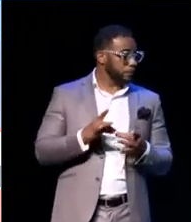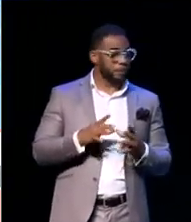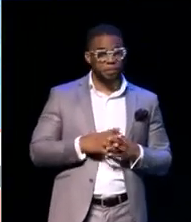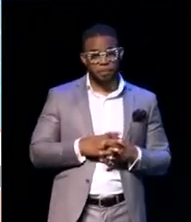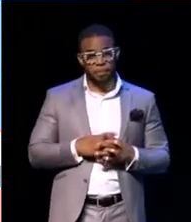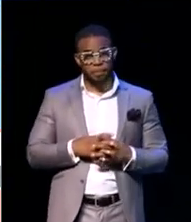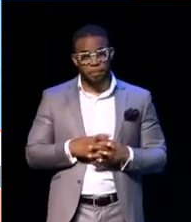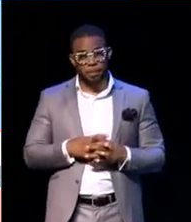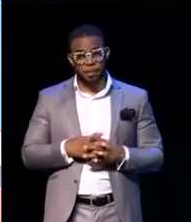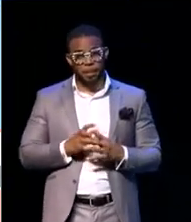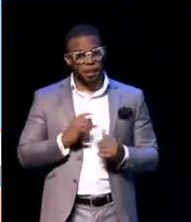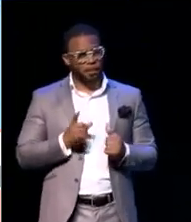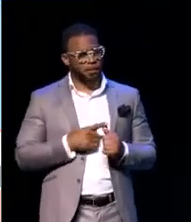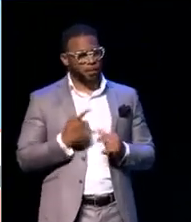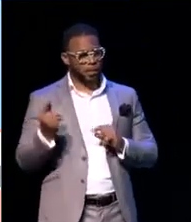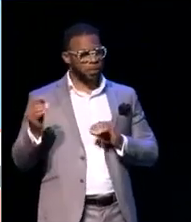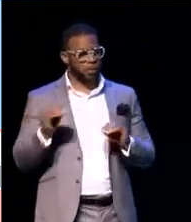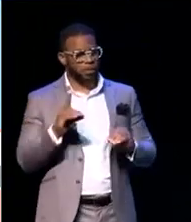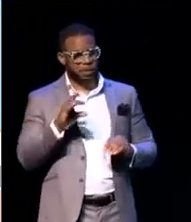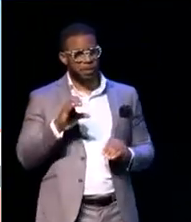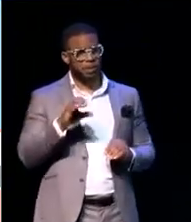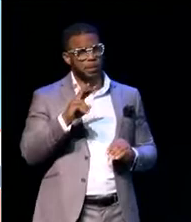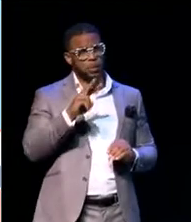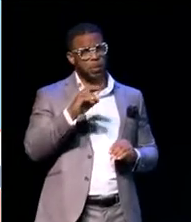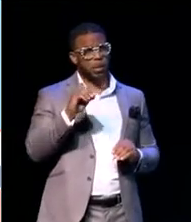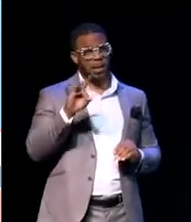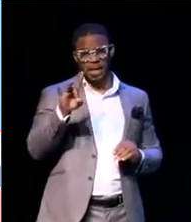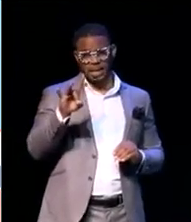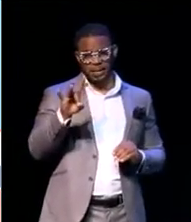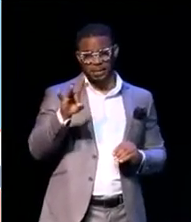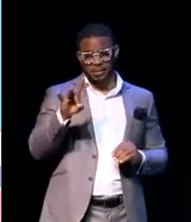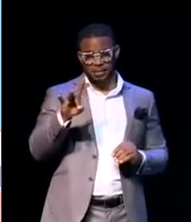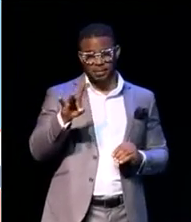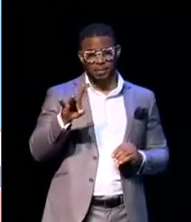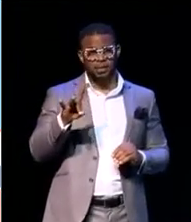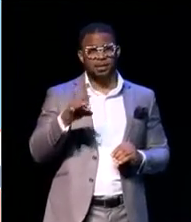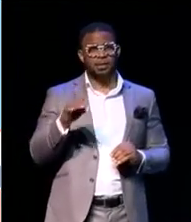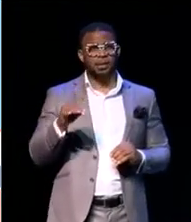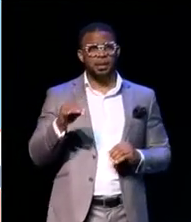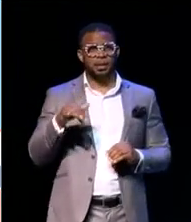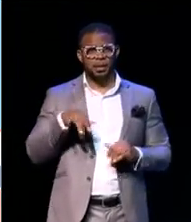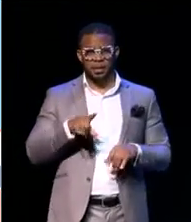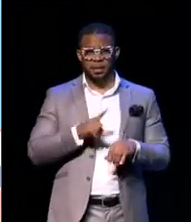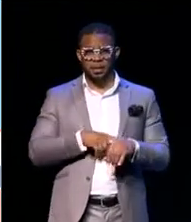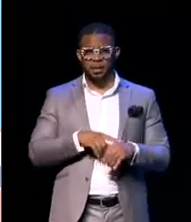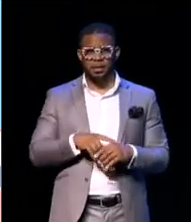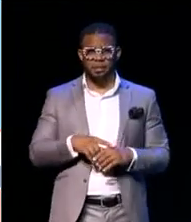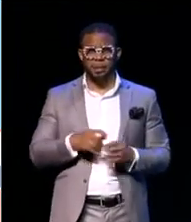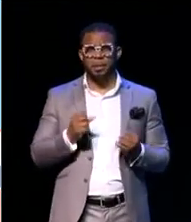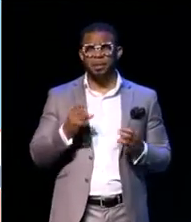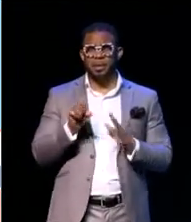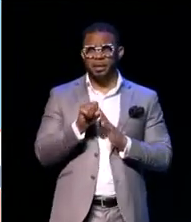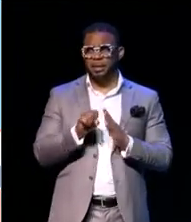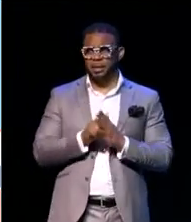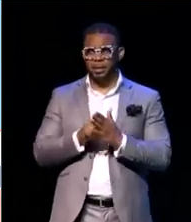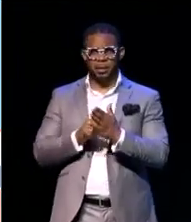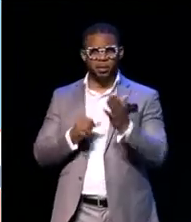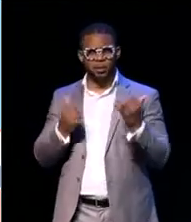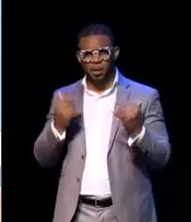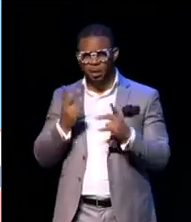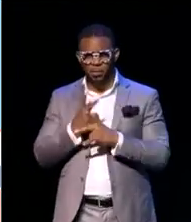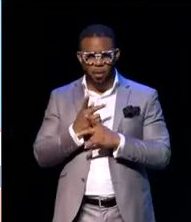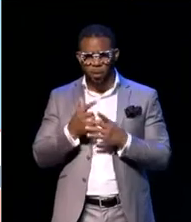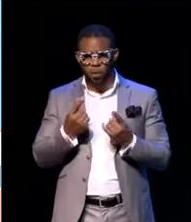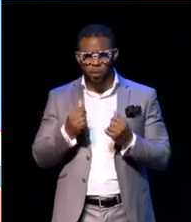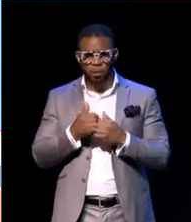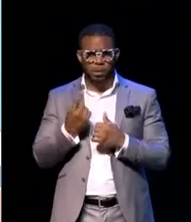well. And I first came to D.C. in 2008. And at that time, many states were trying to figure out